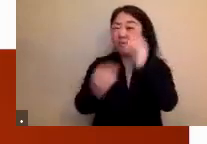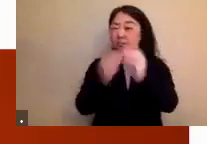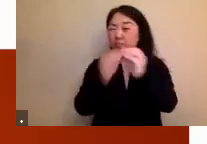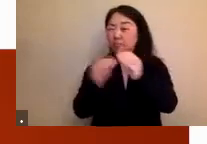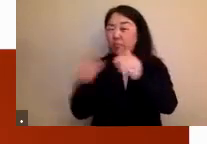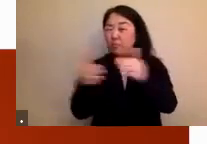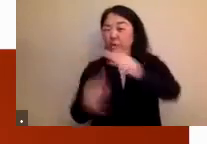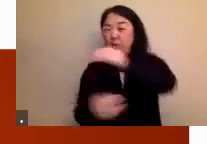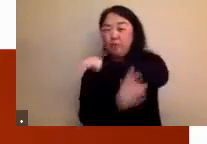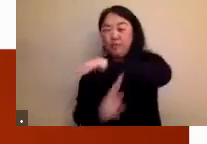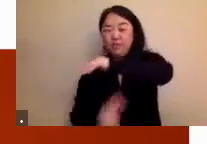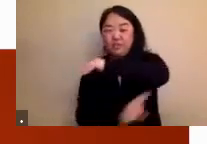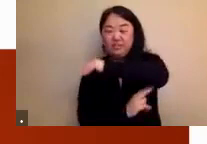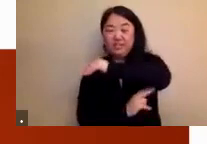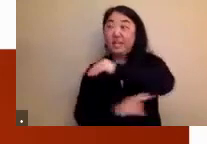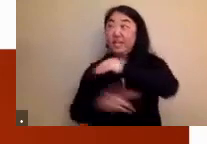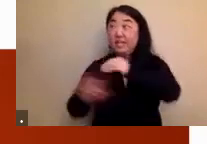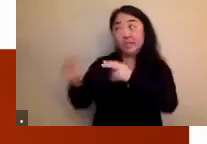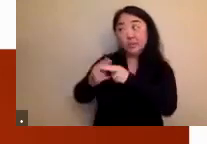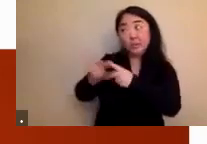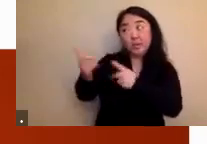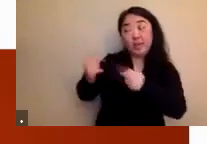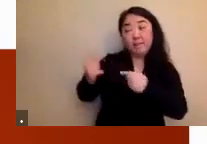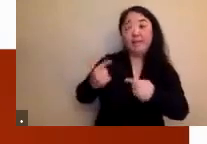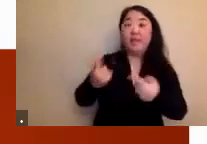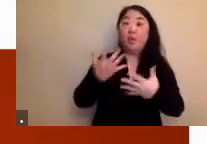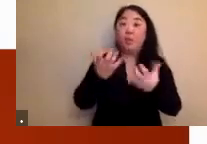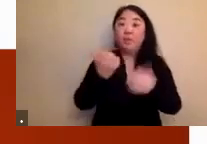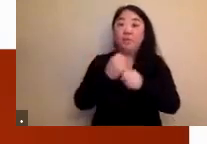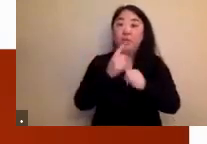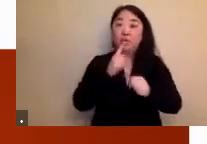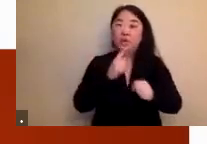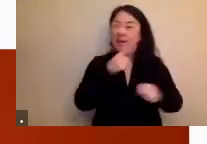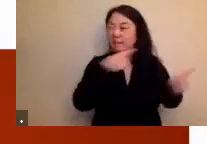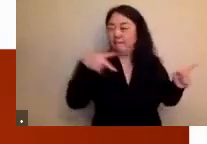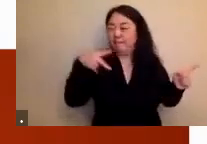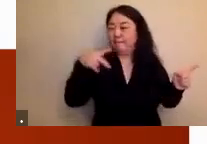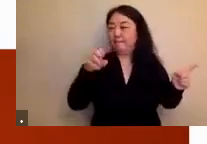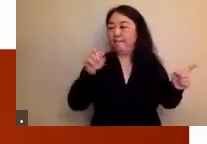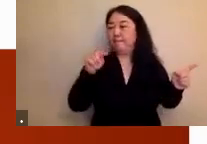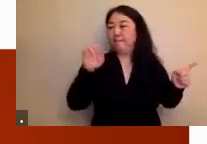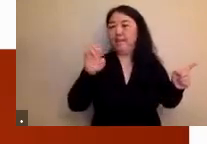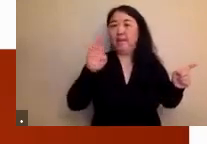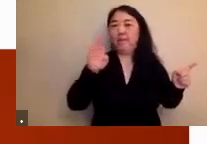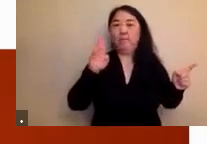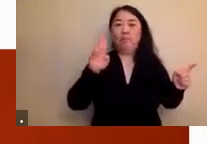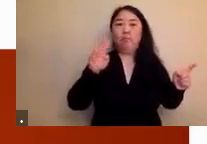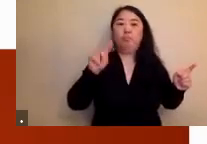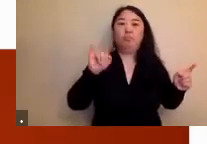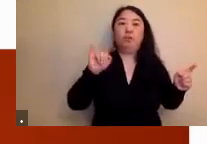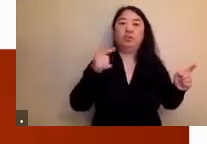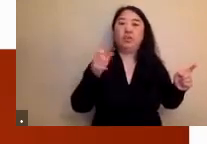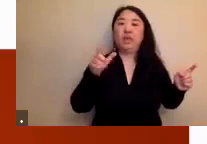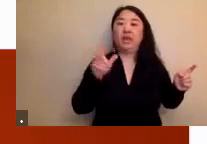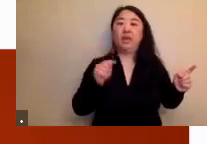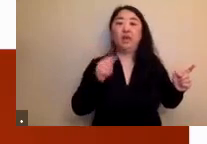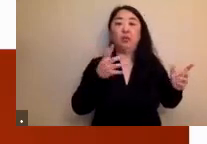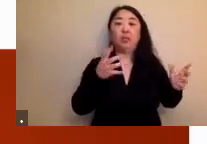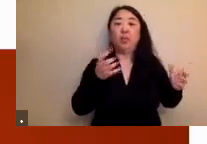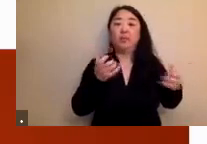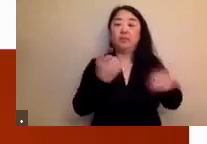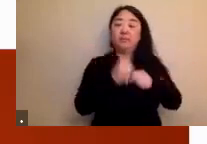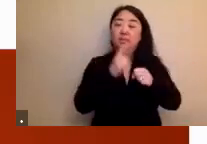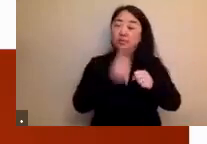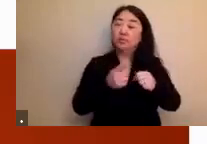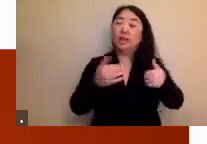that we're mandating, he wants to ensure that there's a mitigation of climate